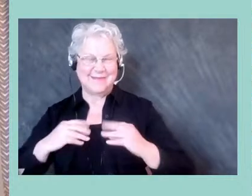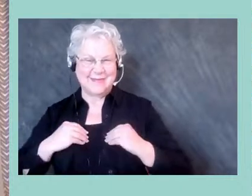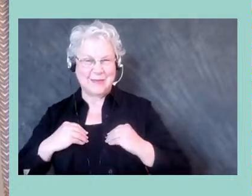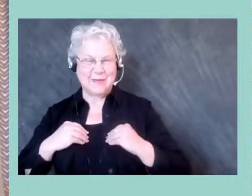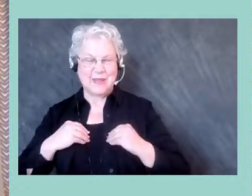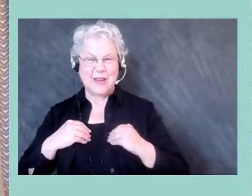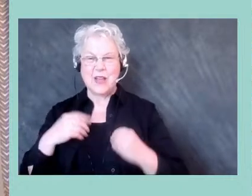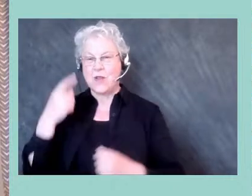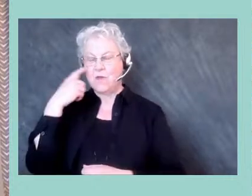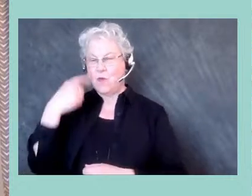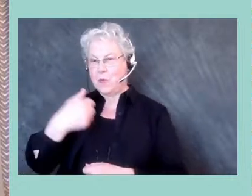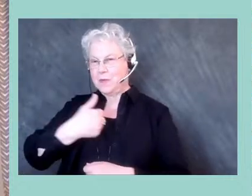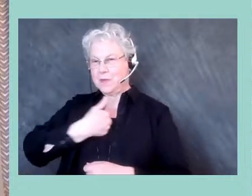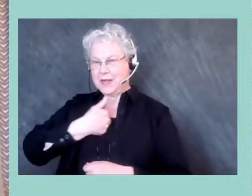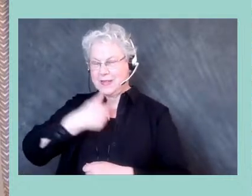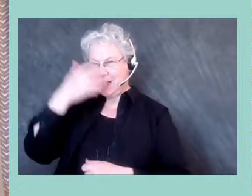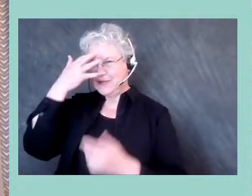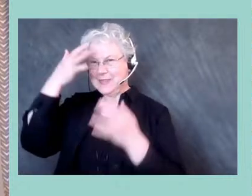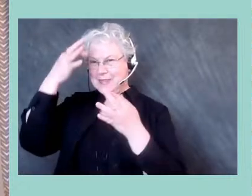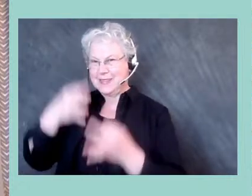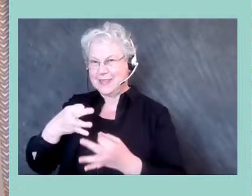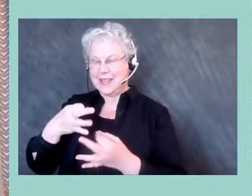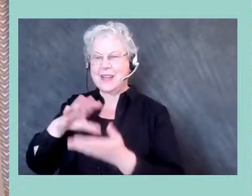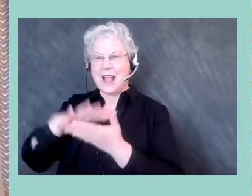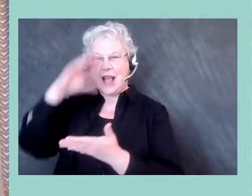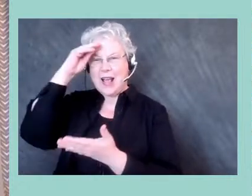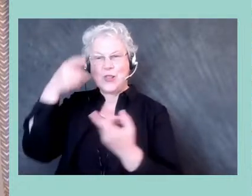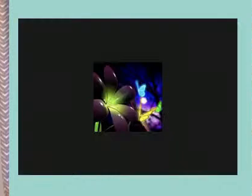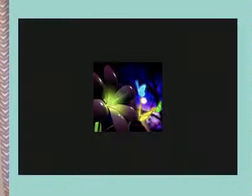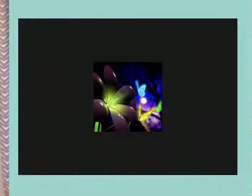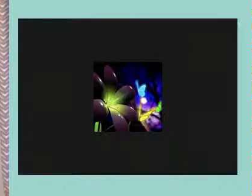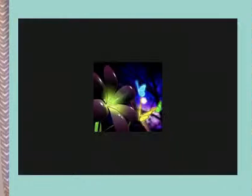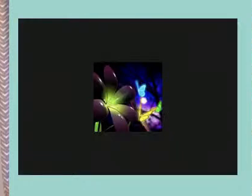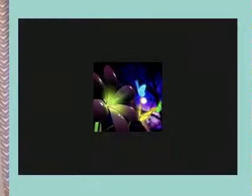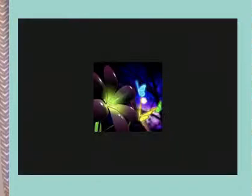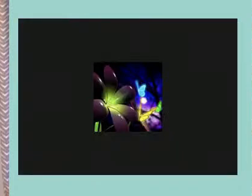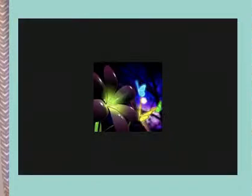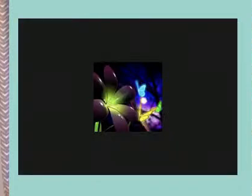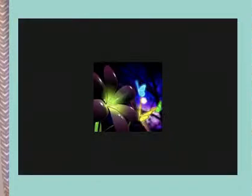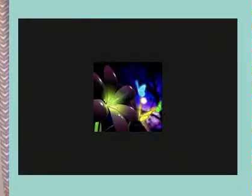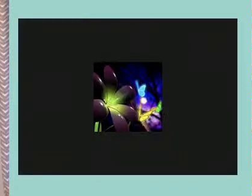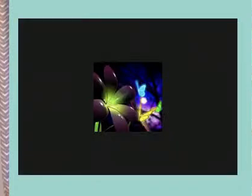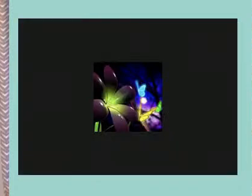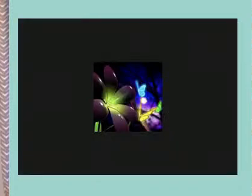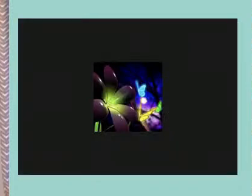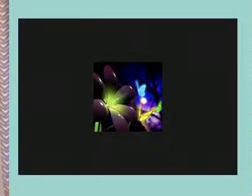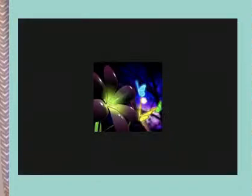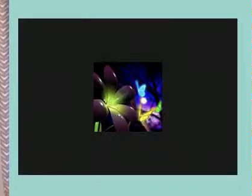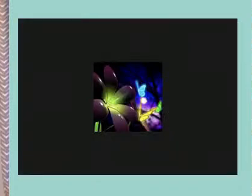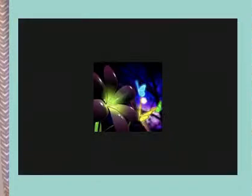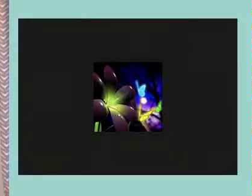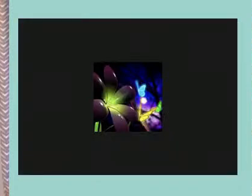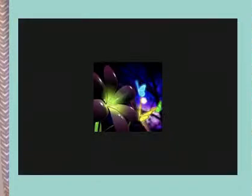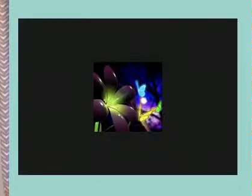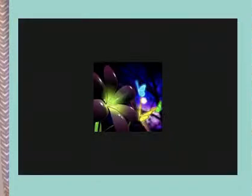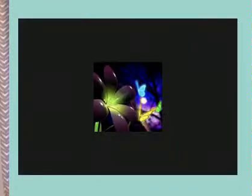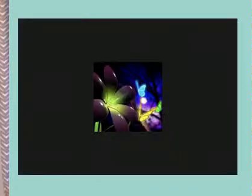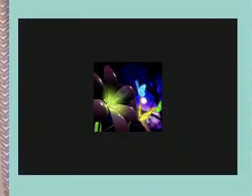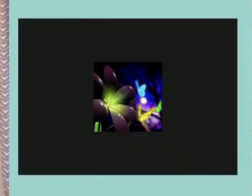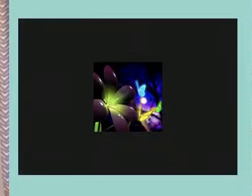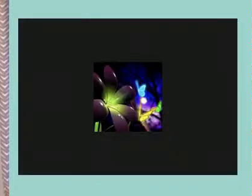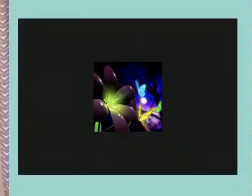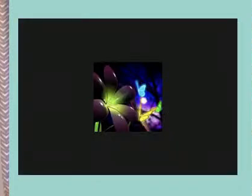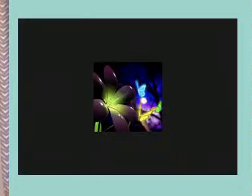is what I learned during that first con all the way back in 7th grade. And understanding my faith more fully as my